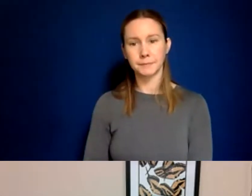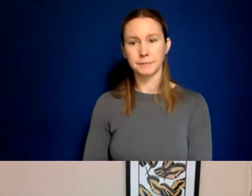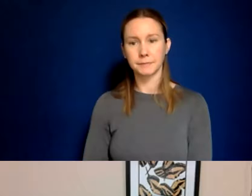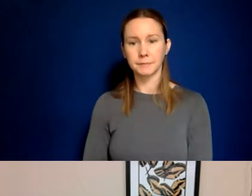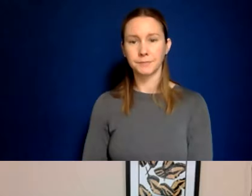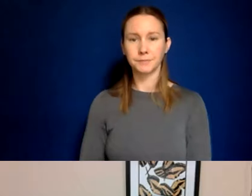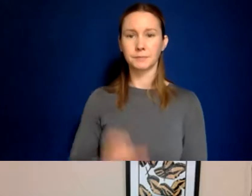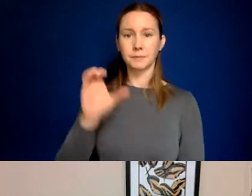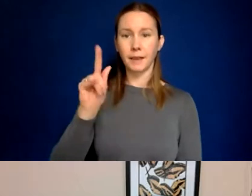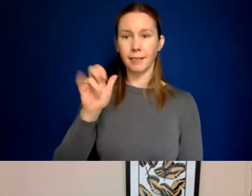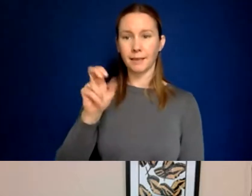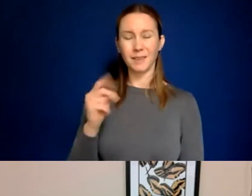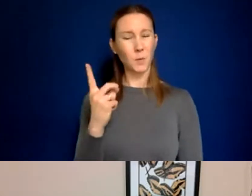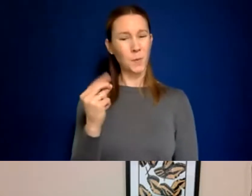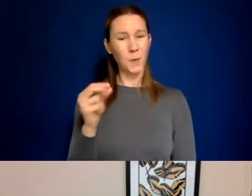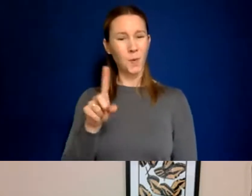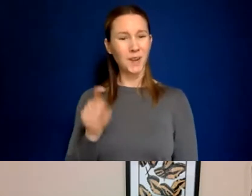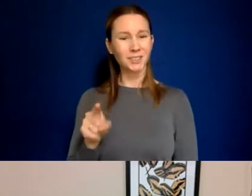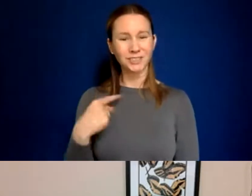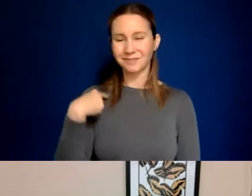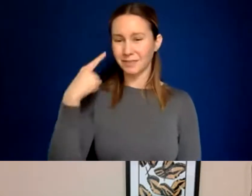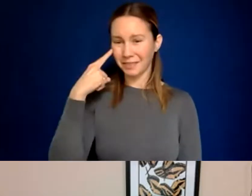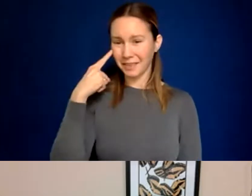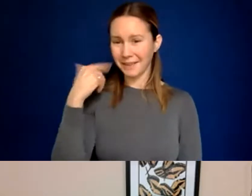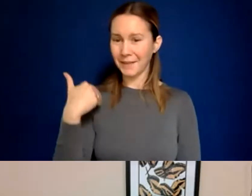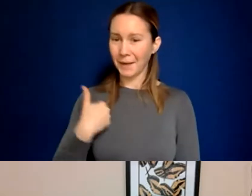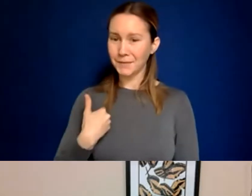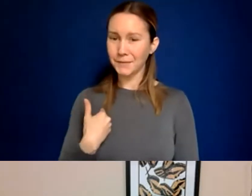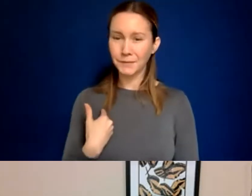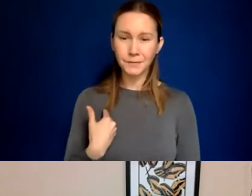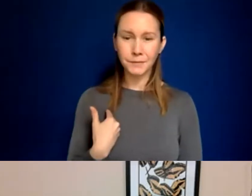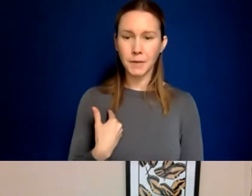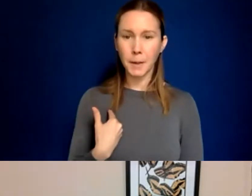One last question here we have, I think probably